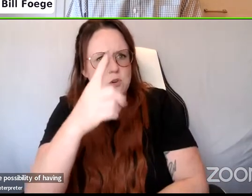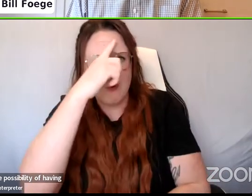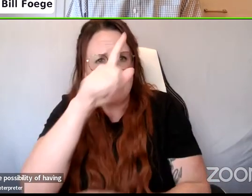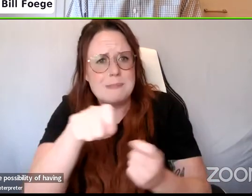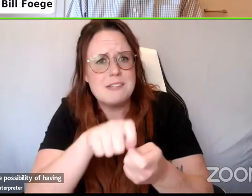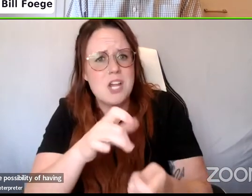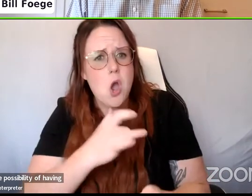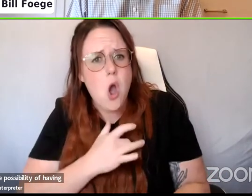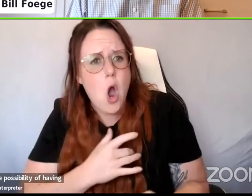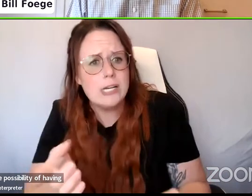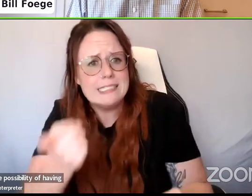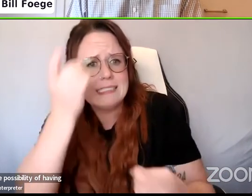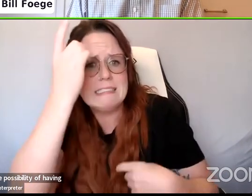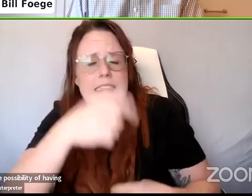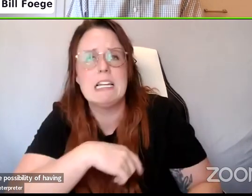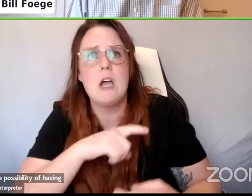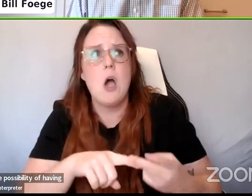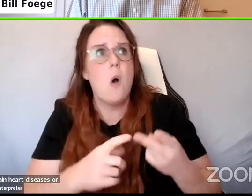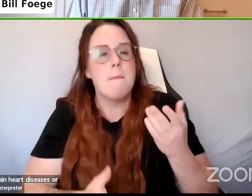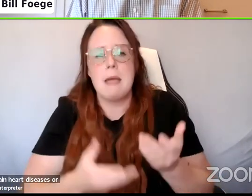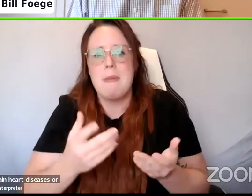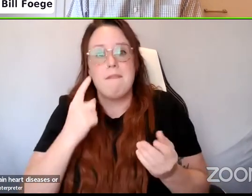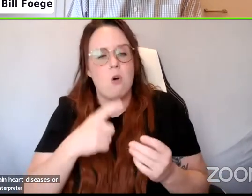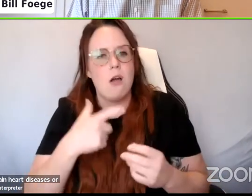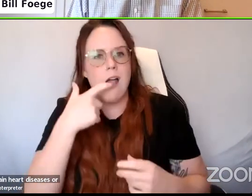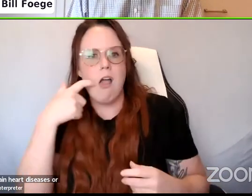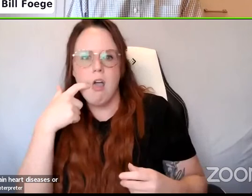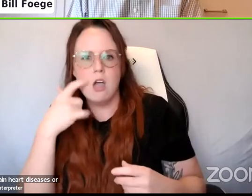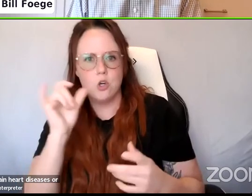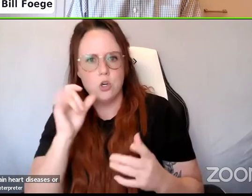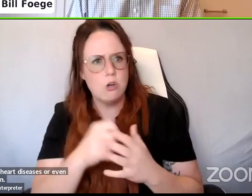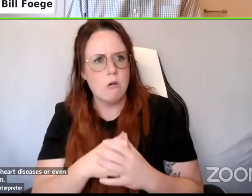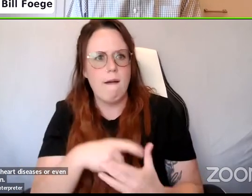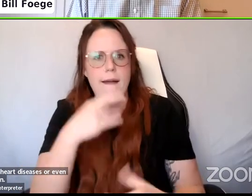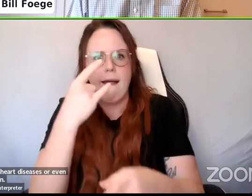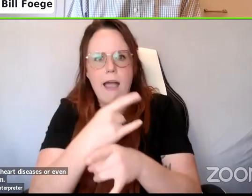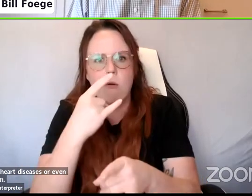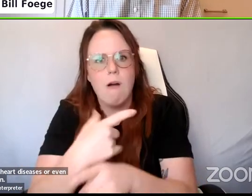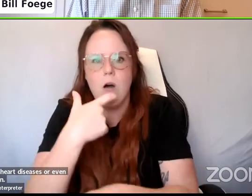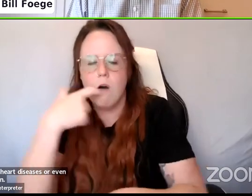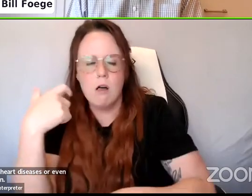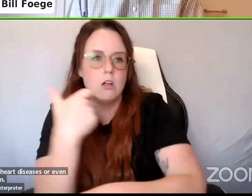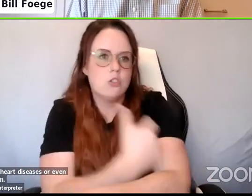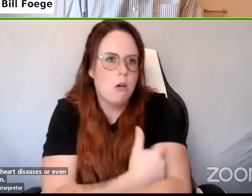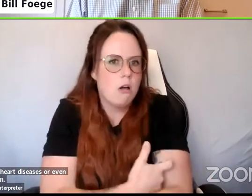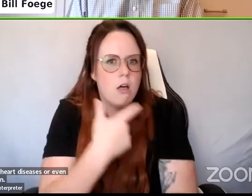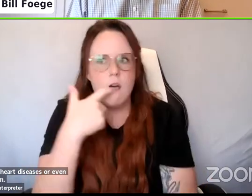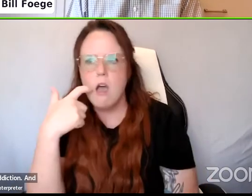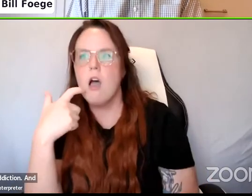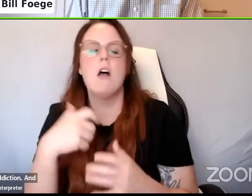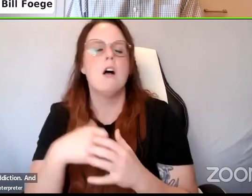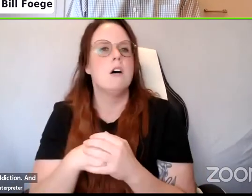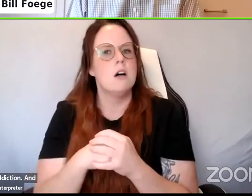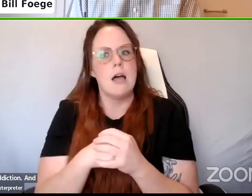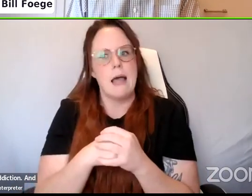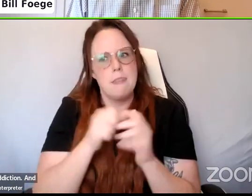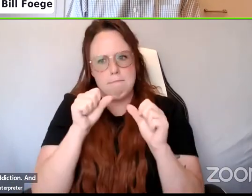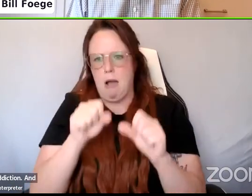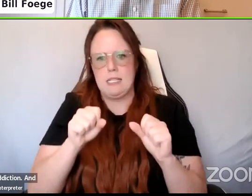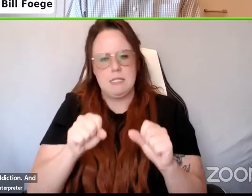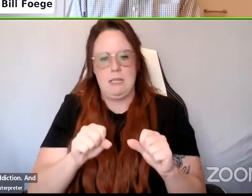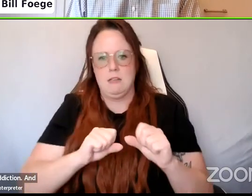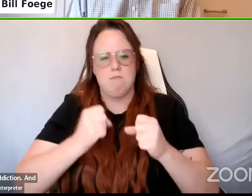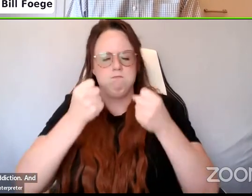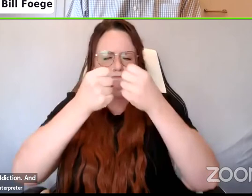heart diseases or even for addiction alcoholism and drug addiction and the possibilities are so